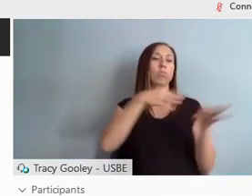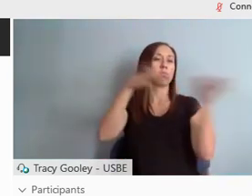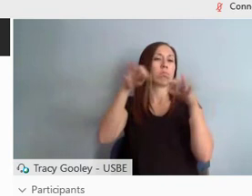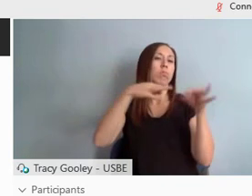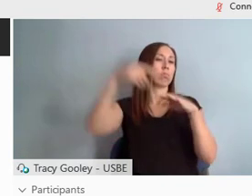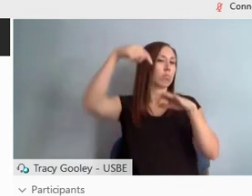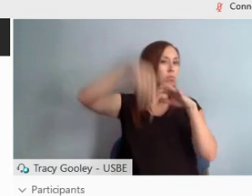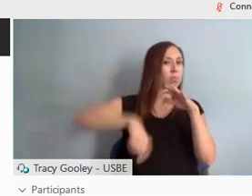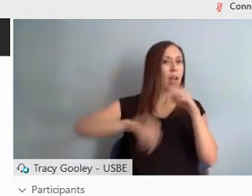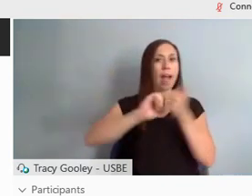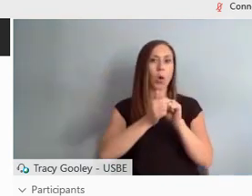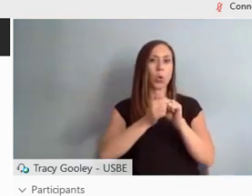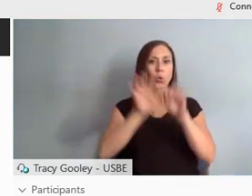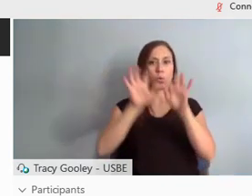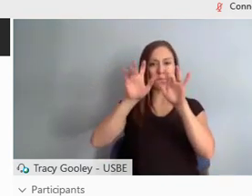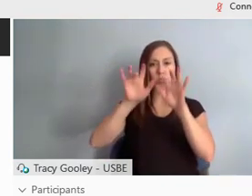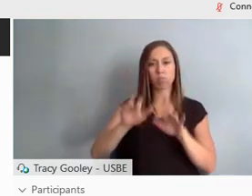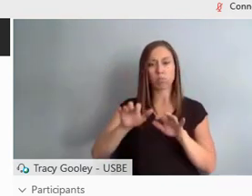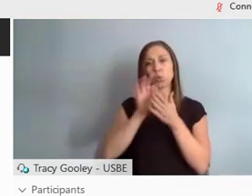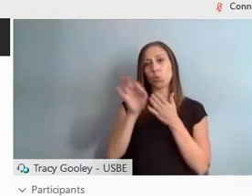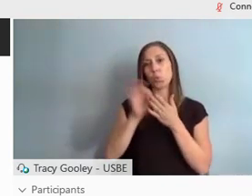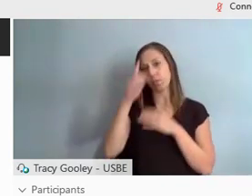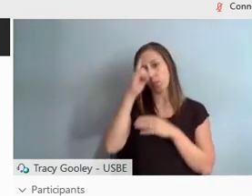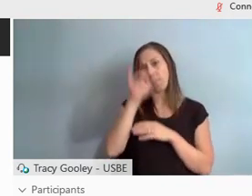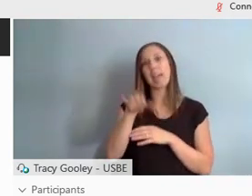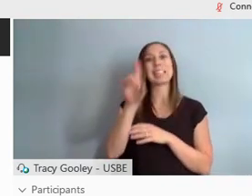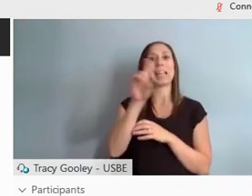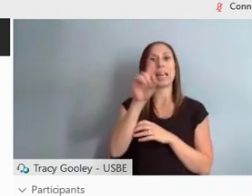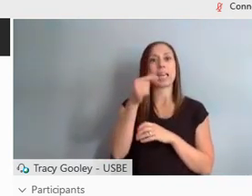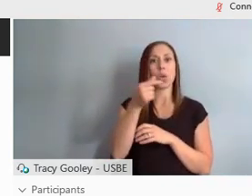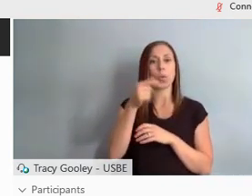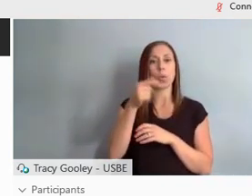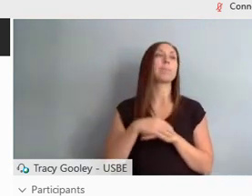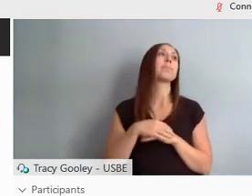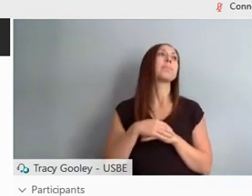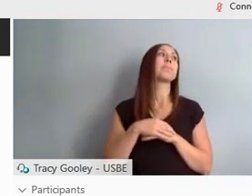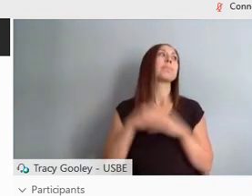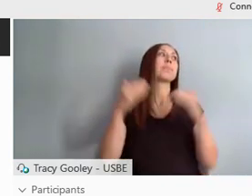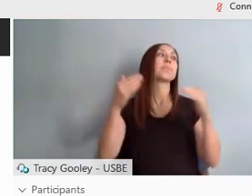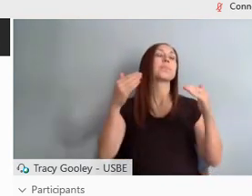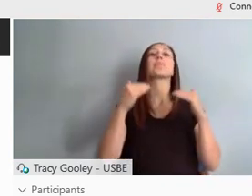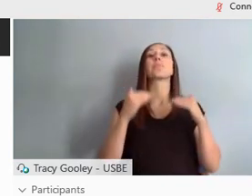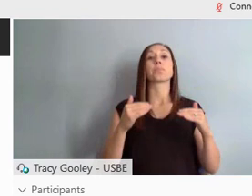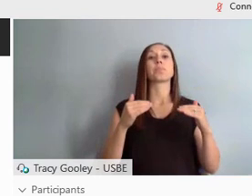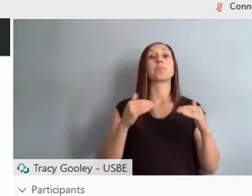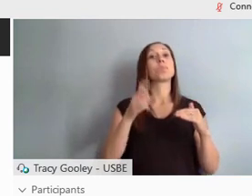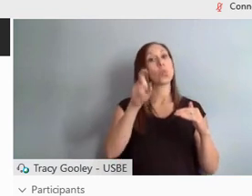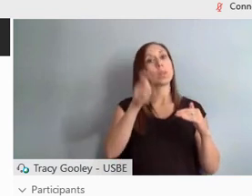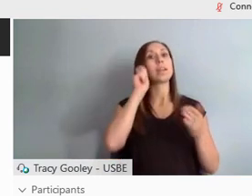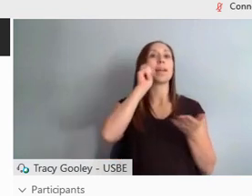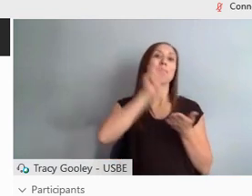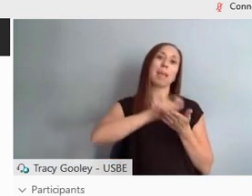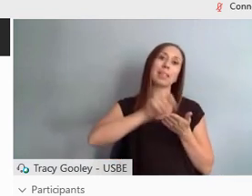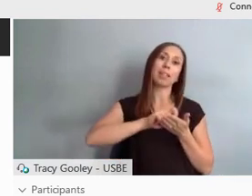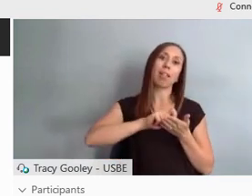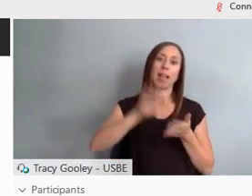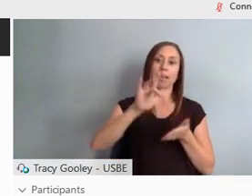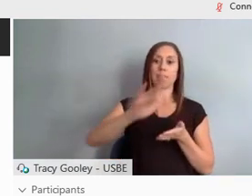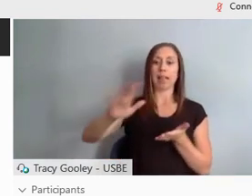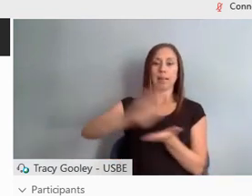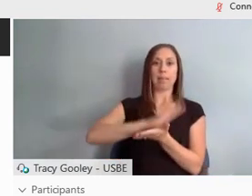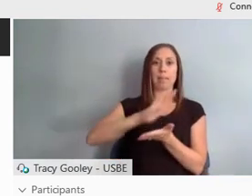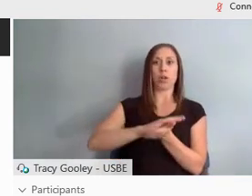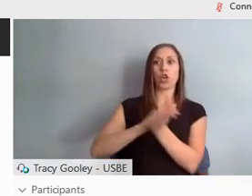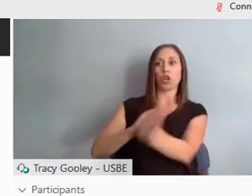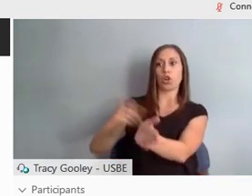at the items and input the scores into the data gateway. So additionally, you'll need a pencil and a blank sheet of paper